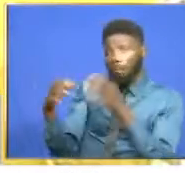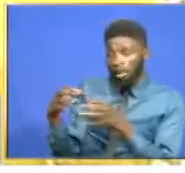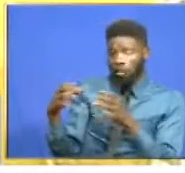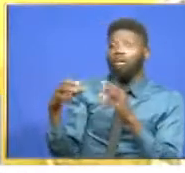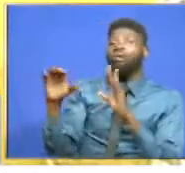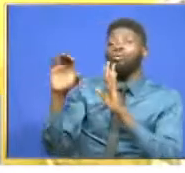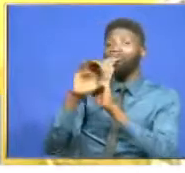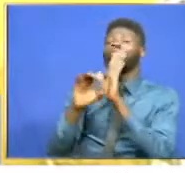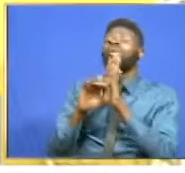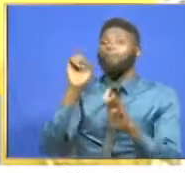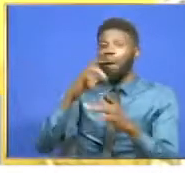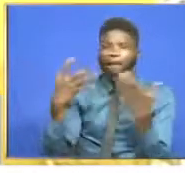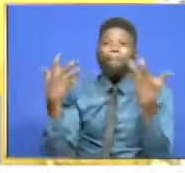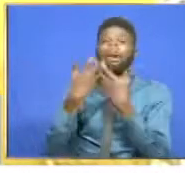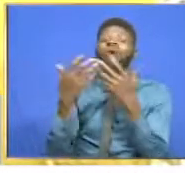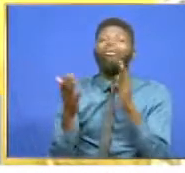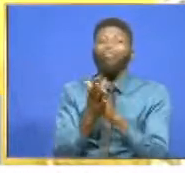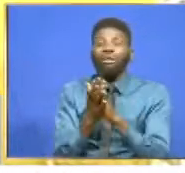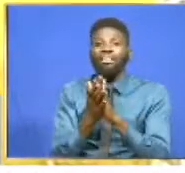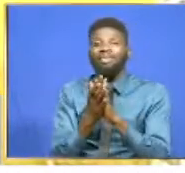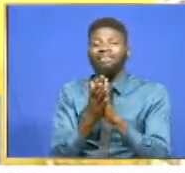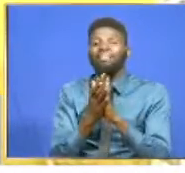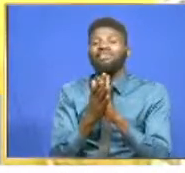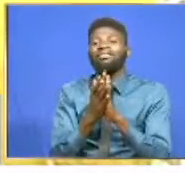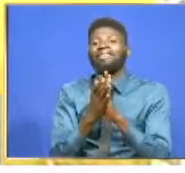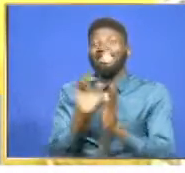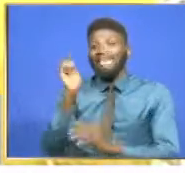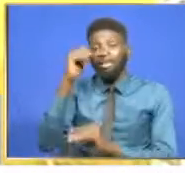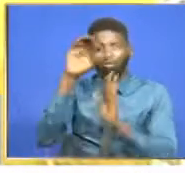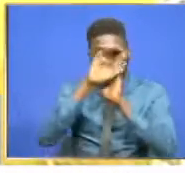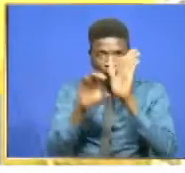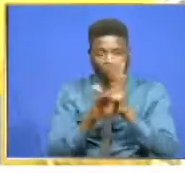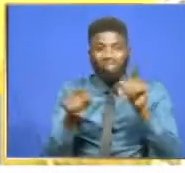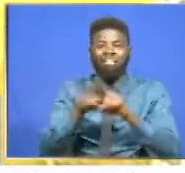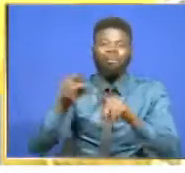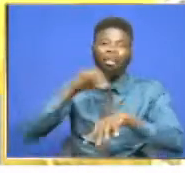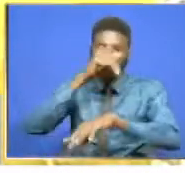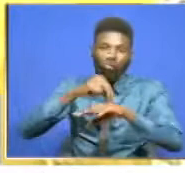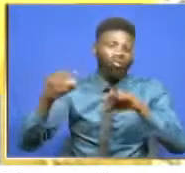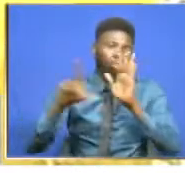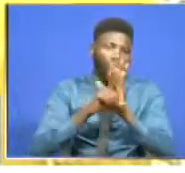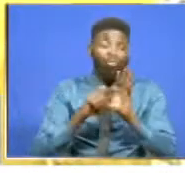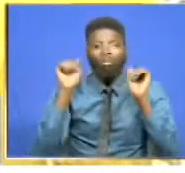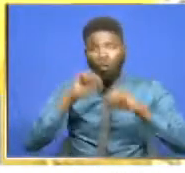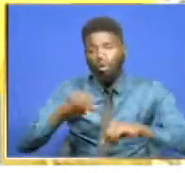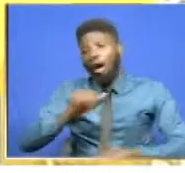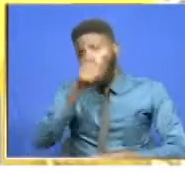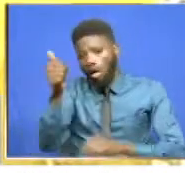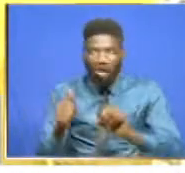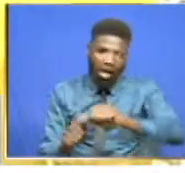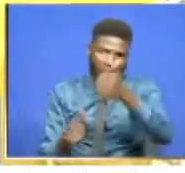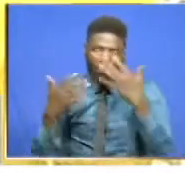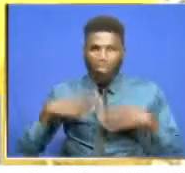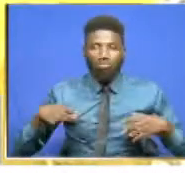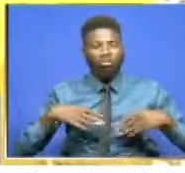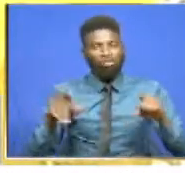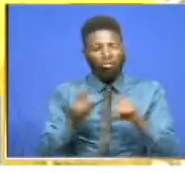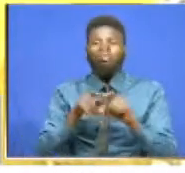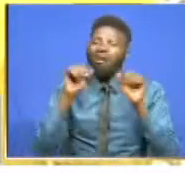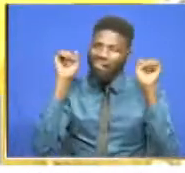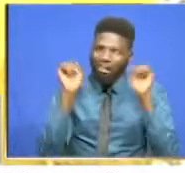laws. So there will also be now possibility to be heard by even other, you know, people other than just the party, you know,